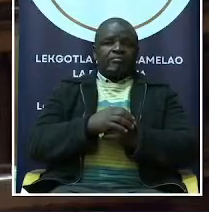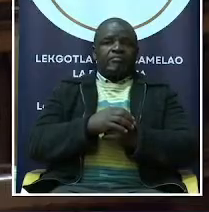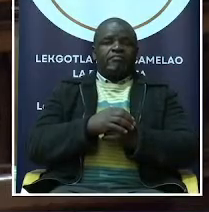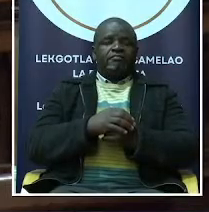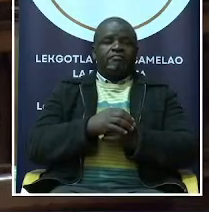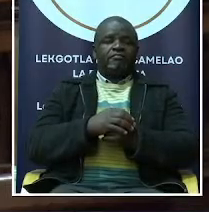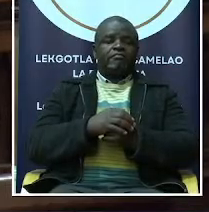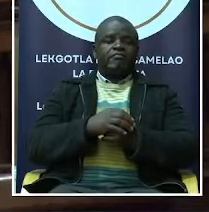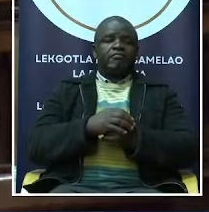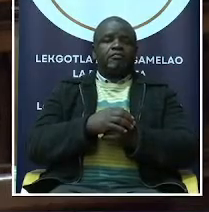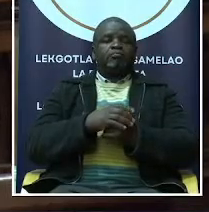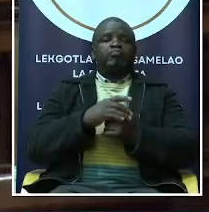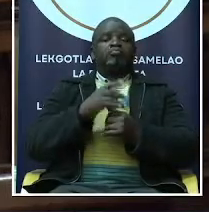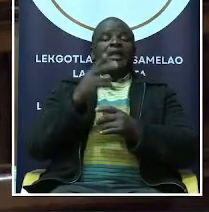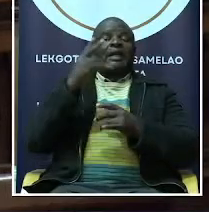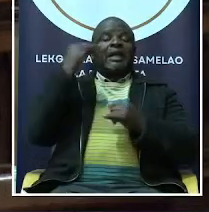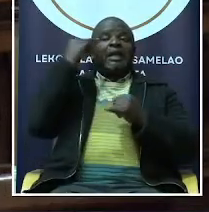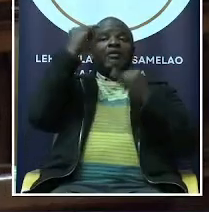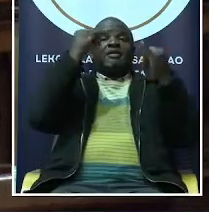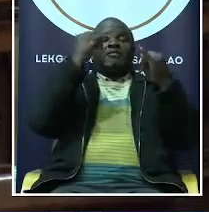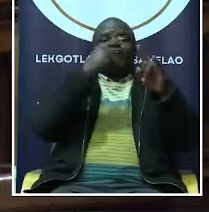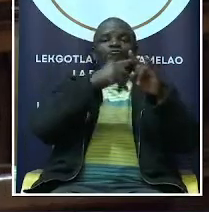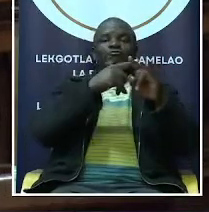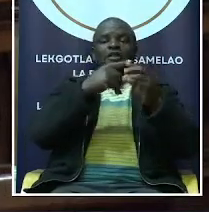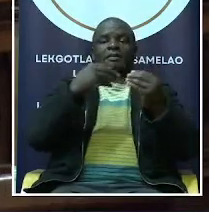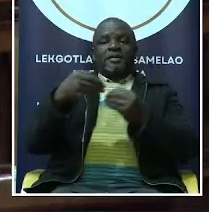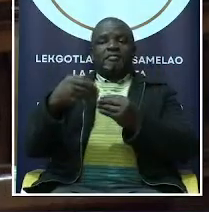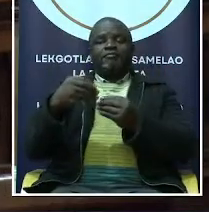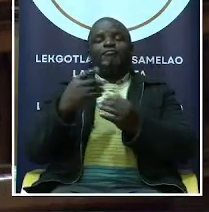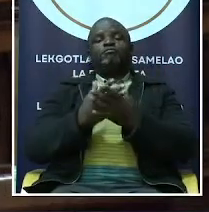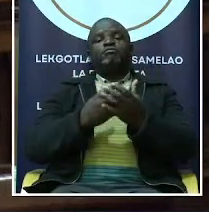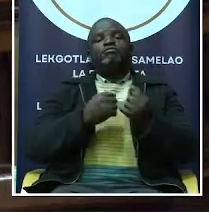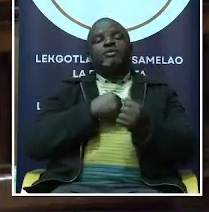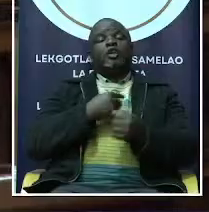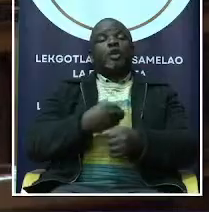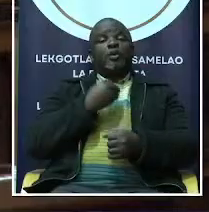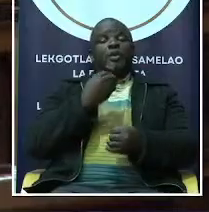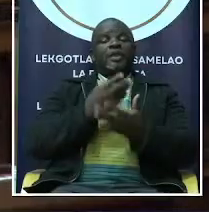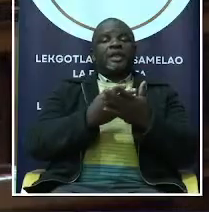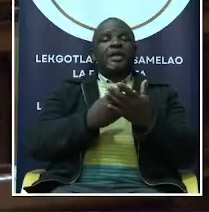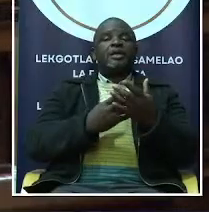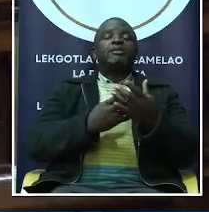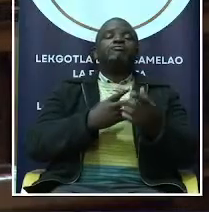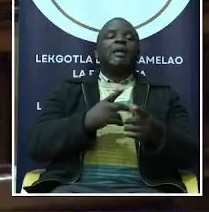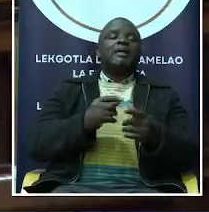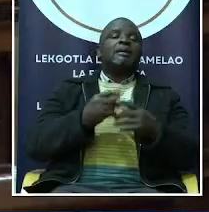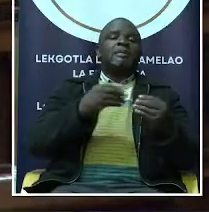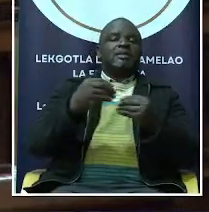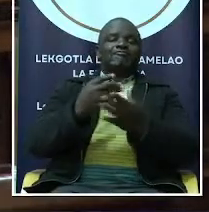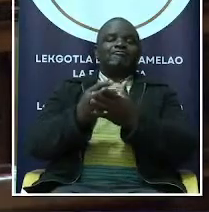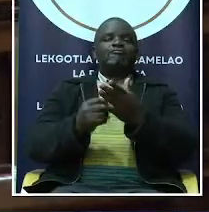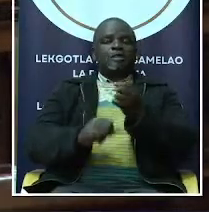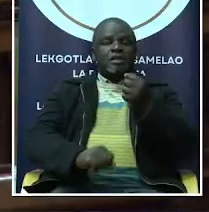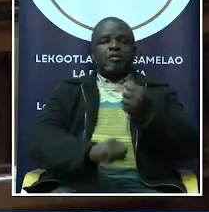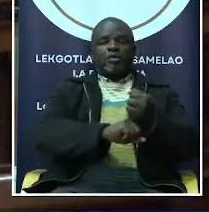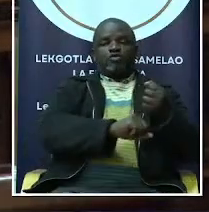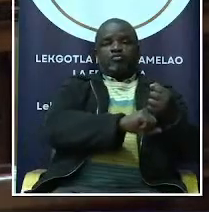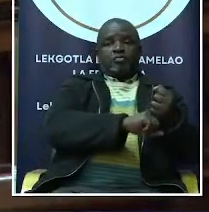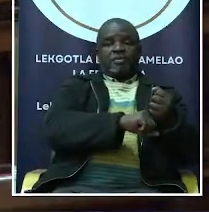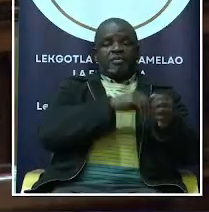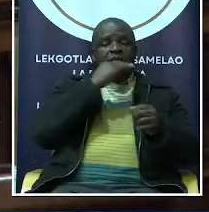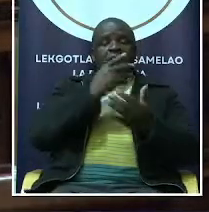Innovation and entrepreneurship, providing support to youth-led enterprises, the province can